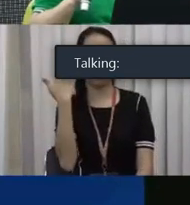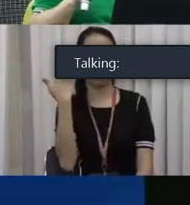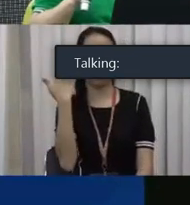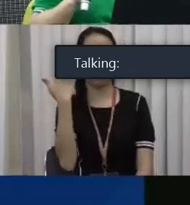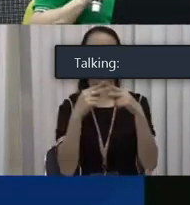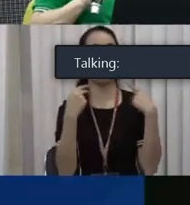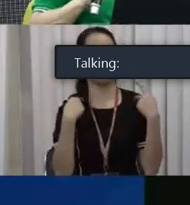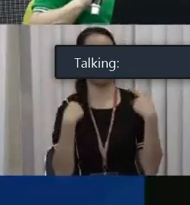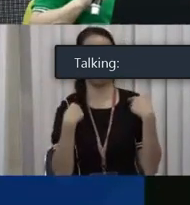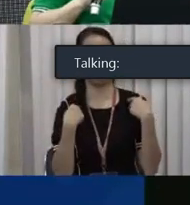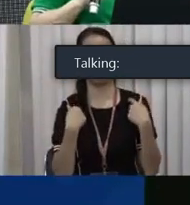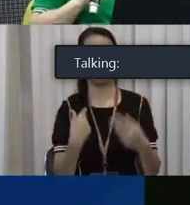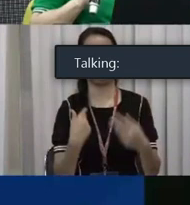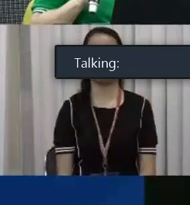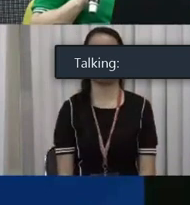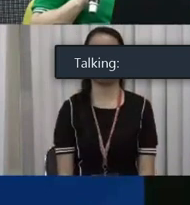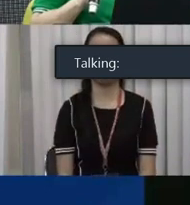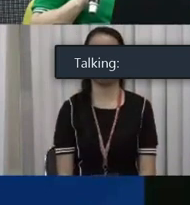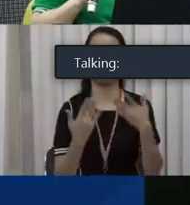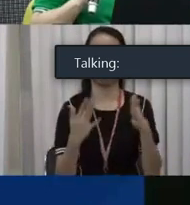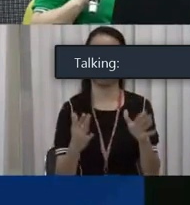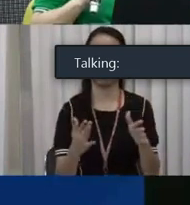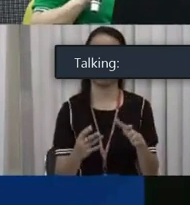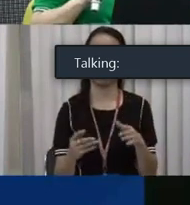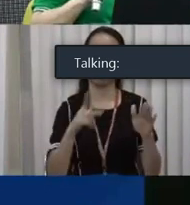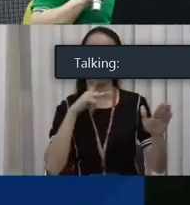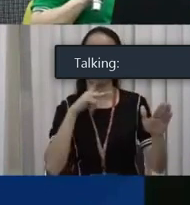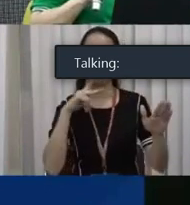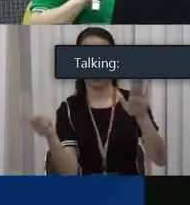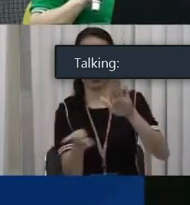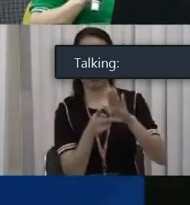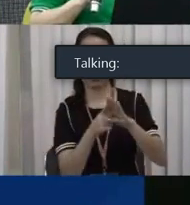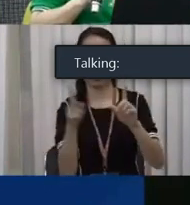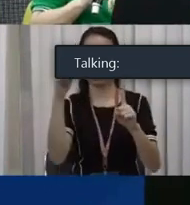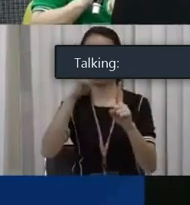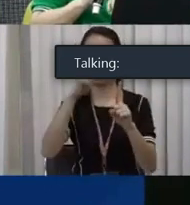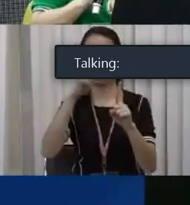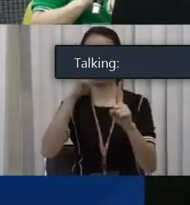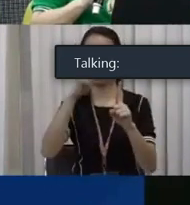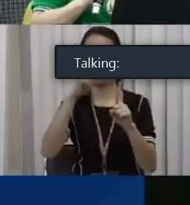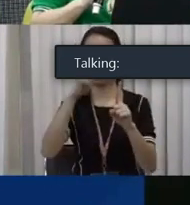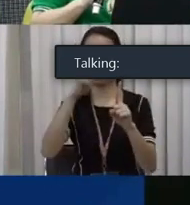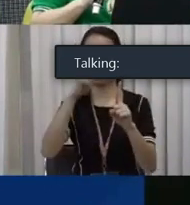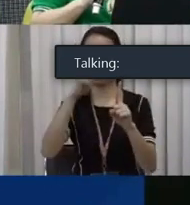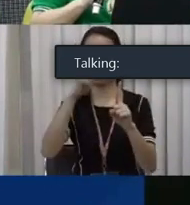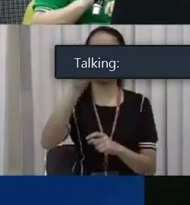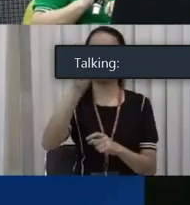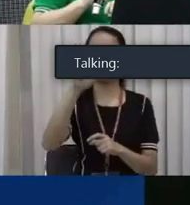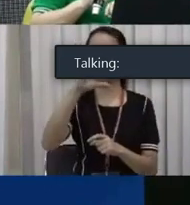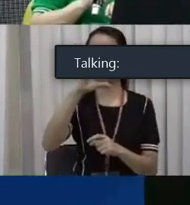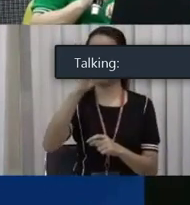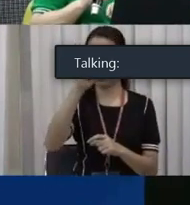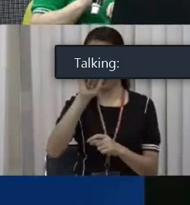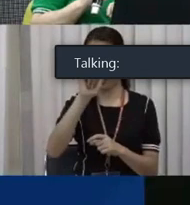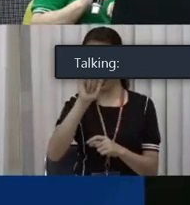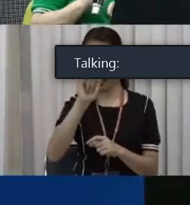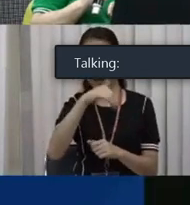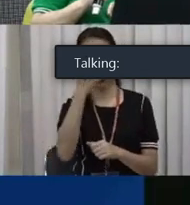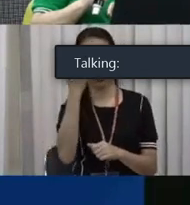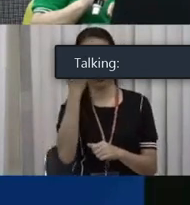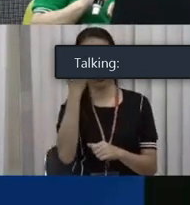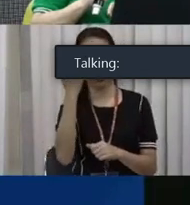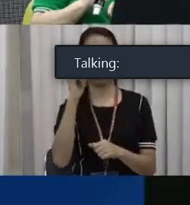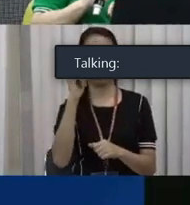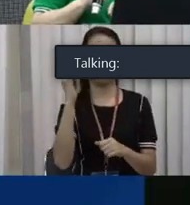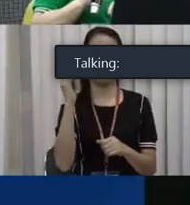new normal, naana ni. Private employment agencies, other internet-based